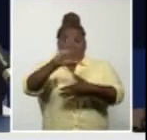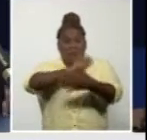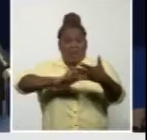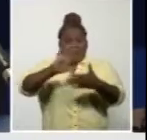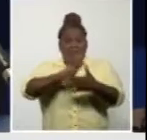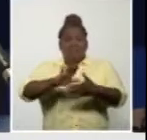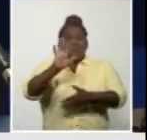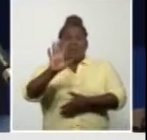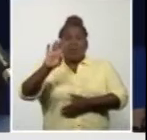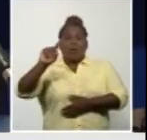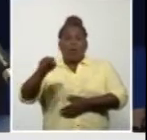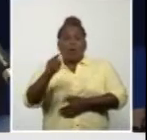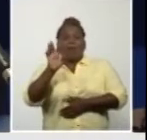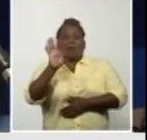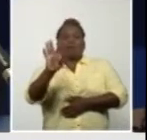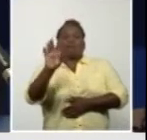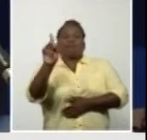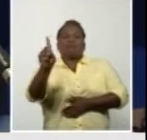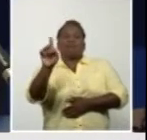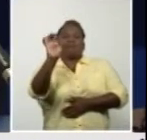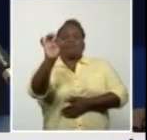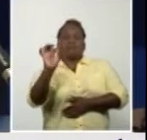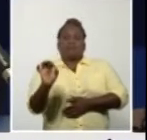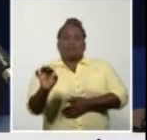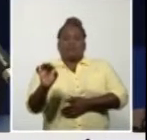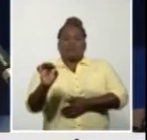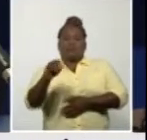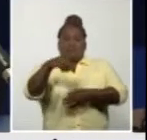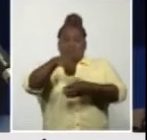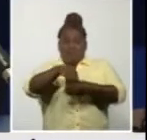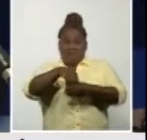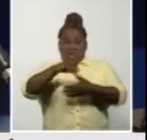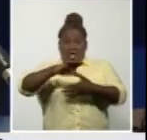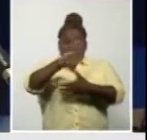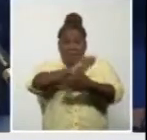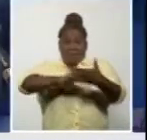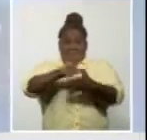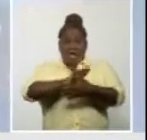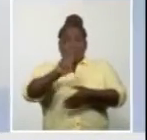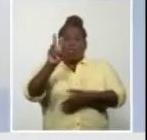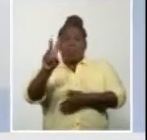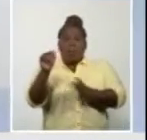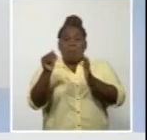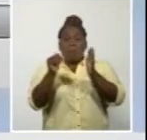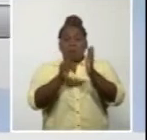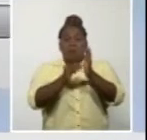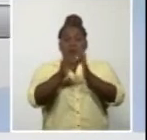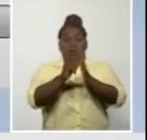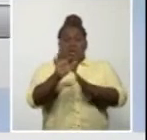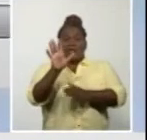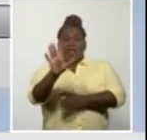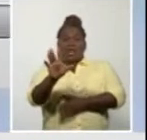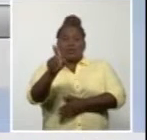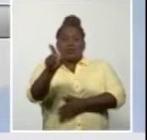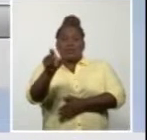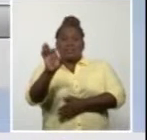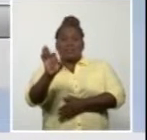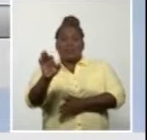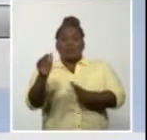2,518,852 confirmed cases reported up to last night, and in a single day,